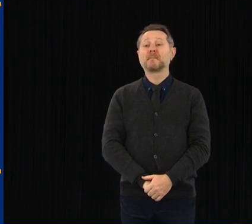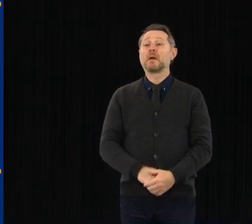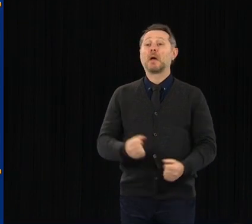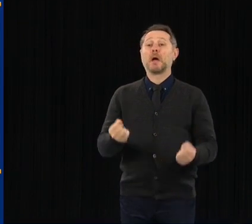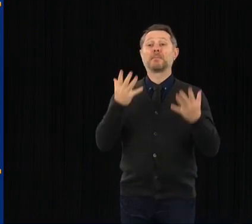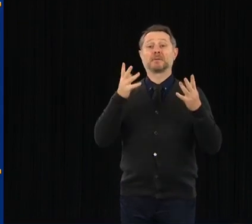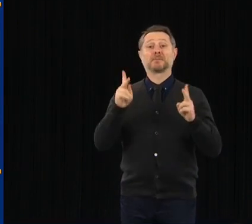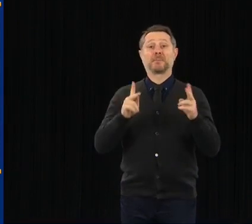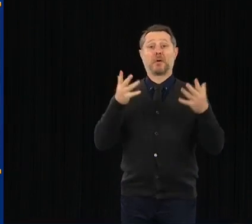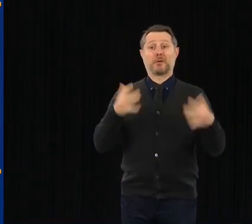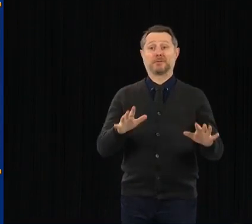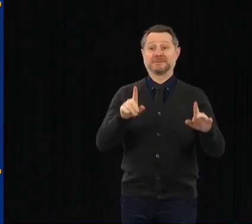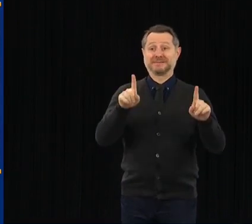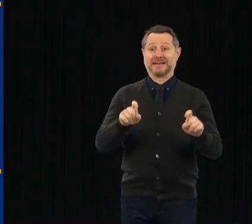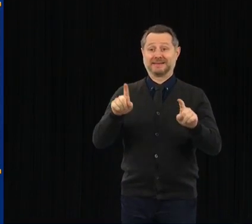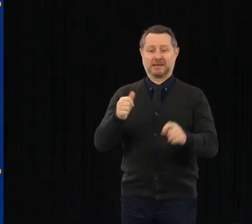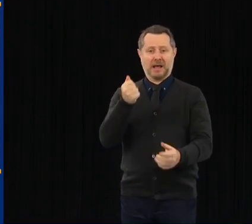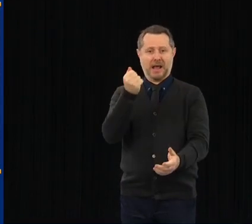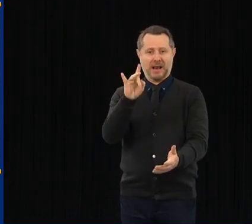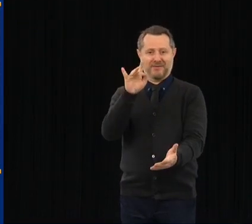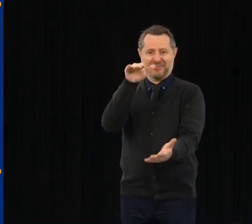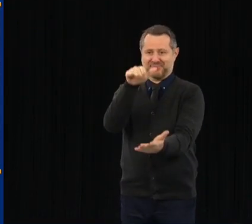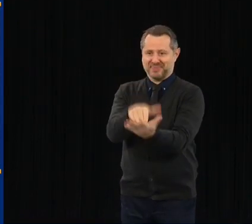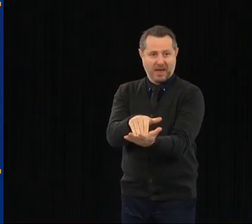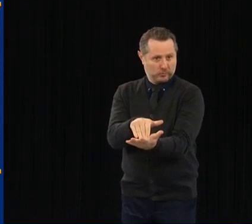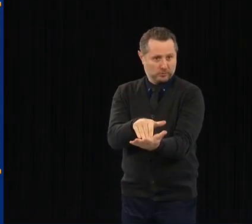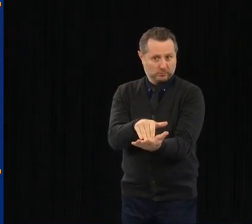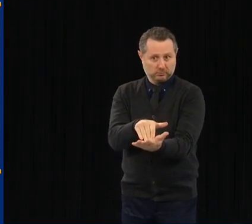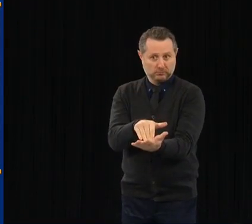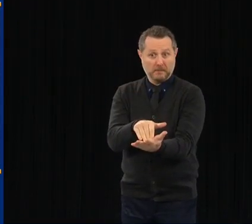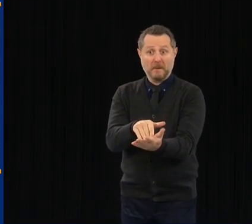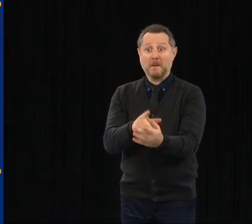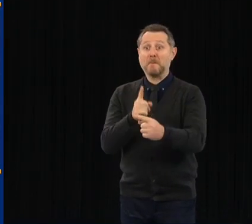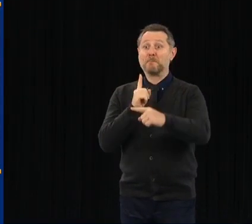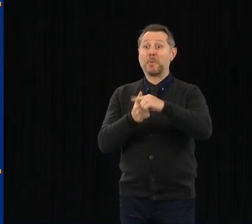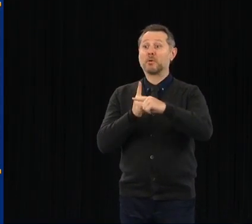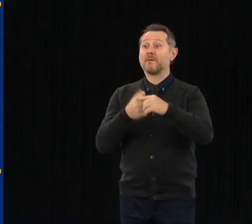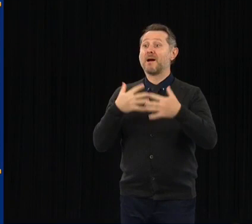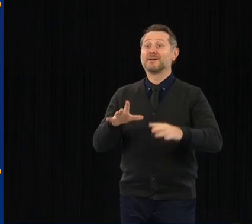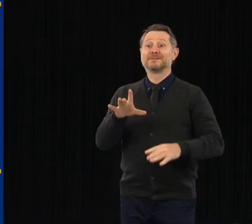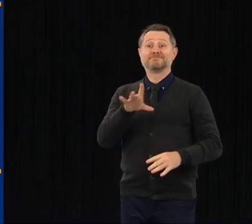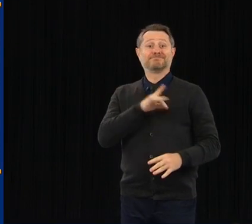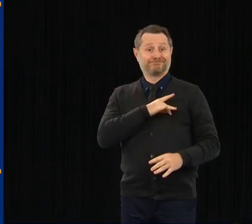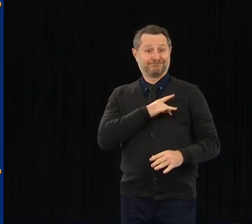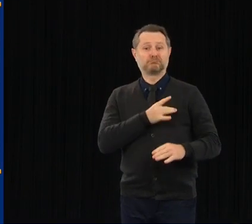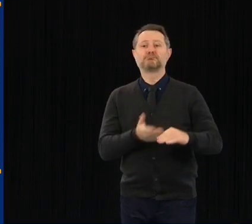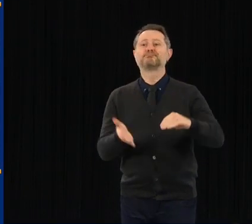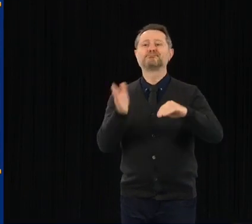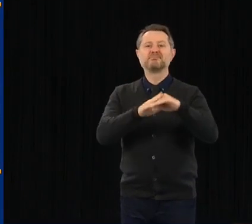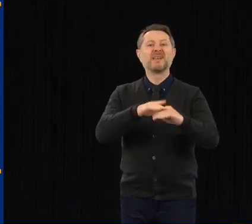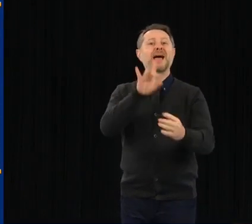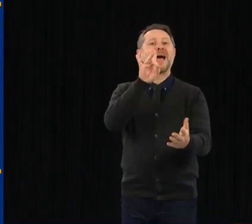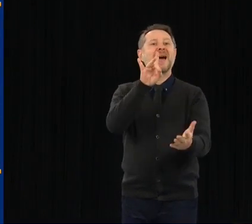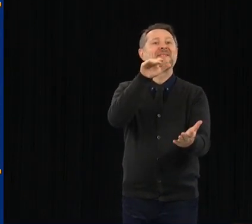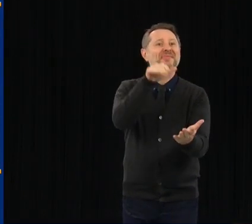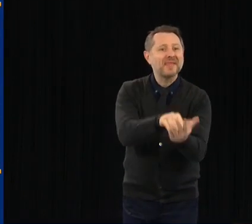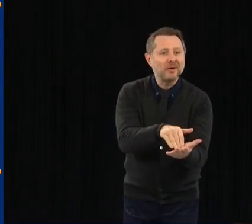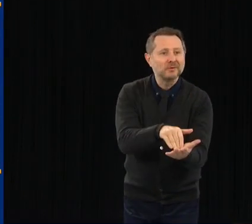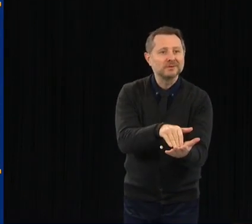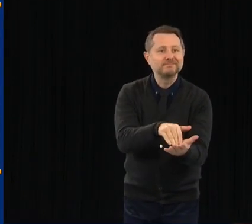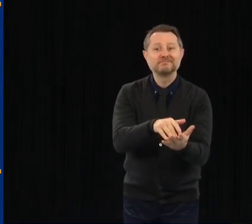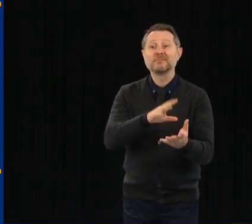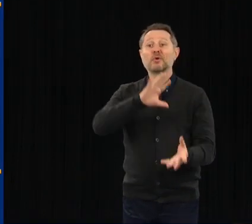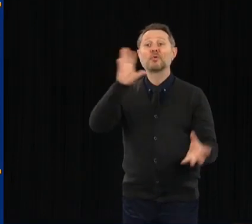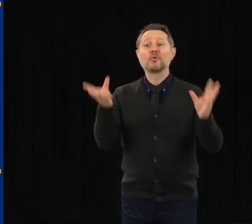tested, 18,000. Positive cases are up 8,000, total of 122,000